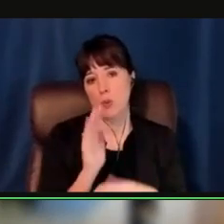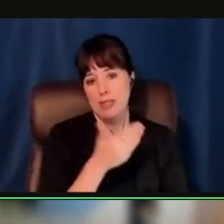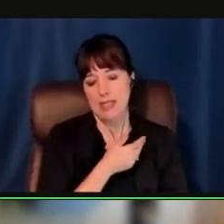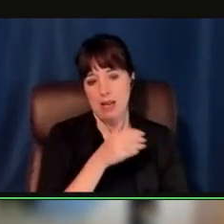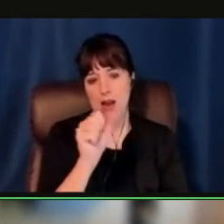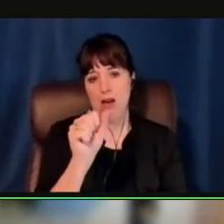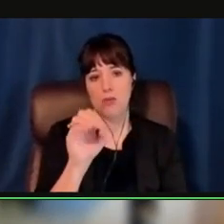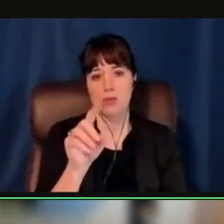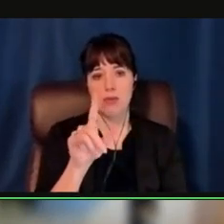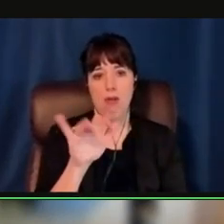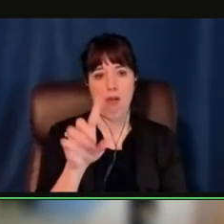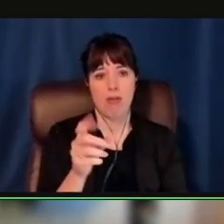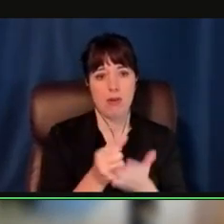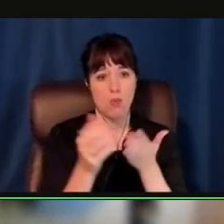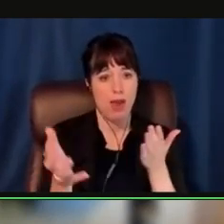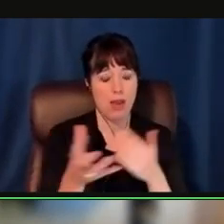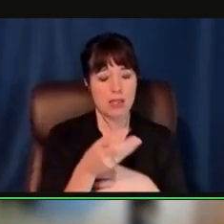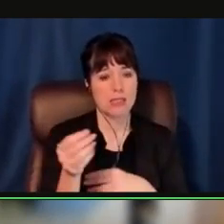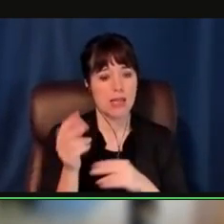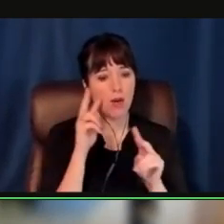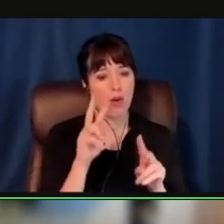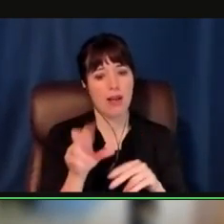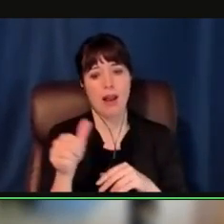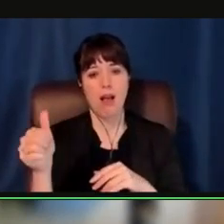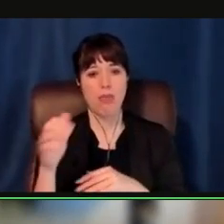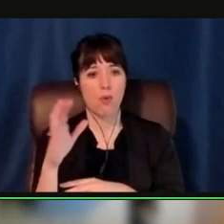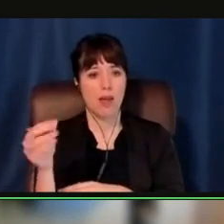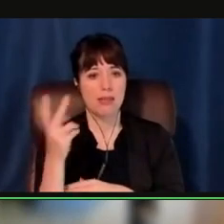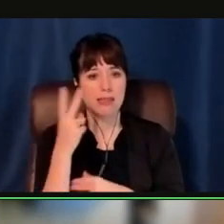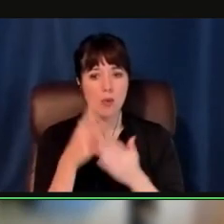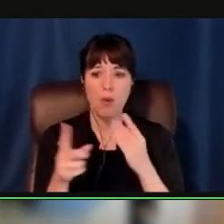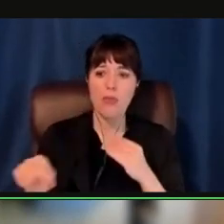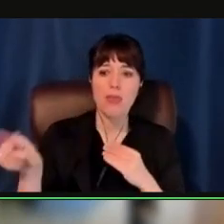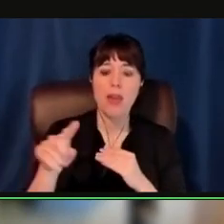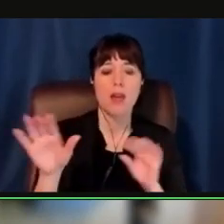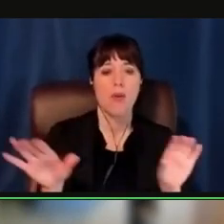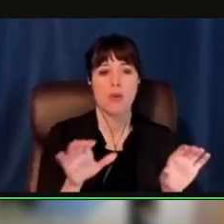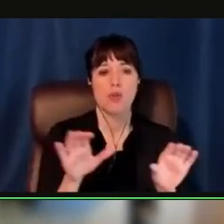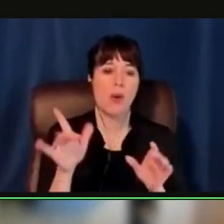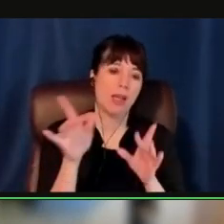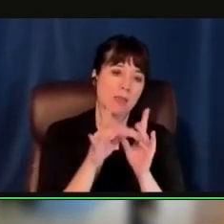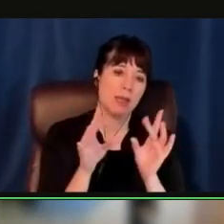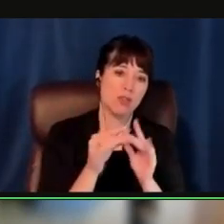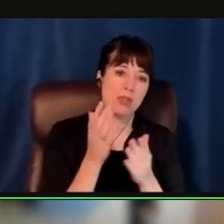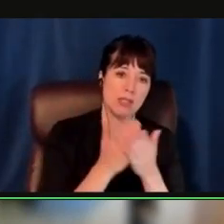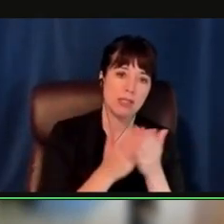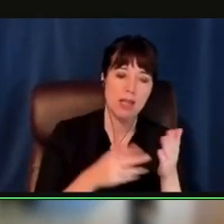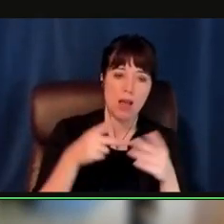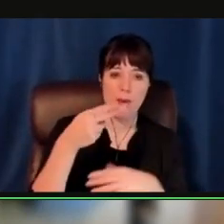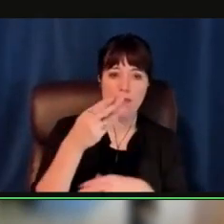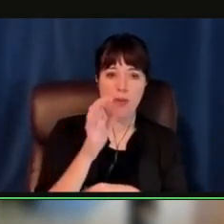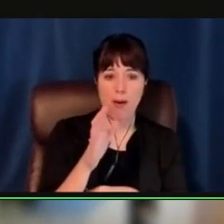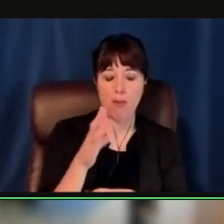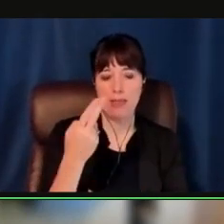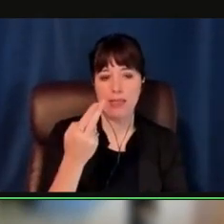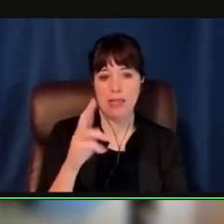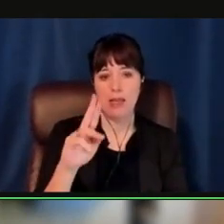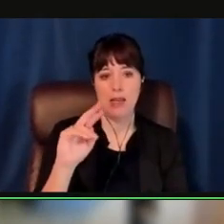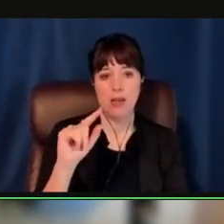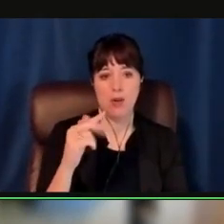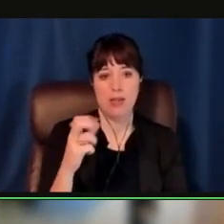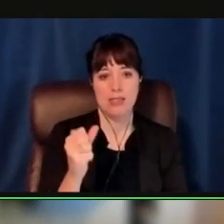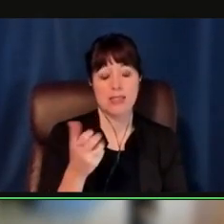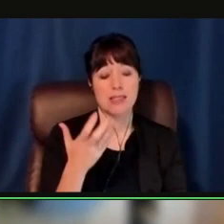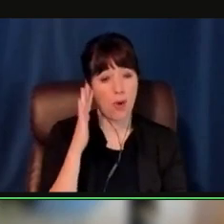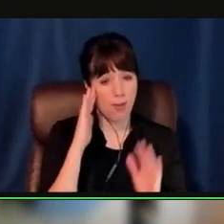waste and take a look at other counties and what they're doing, as was mentioned in some of the public hearing. So I'm